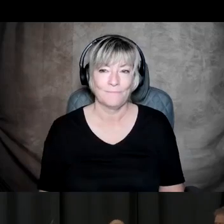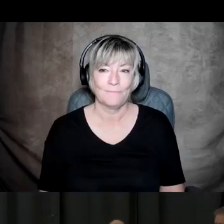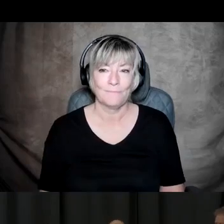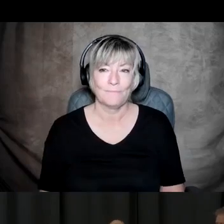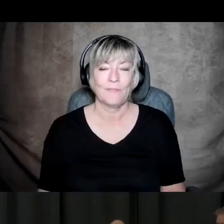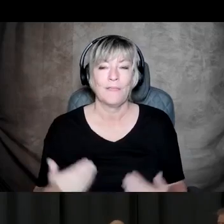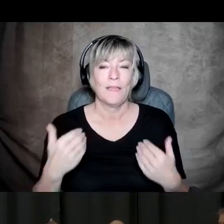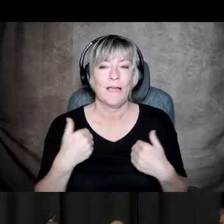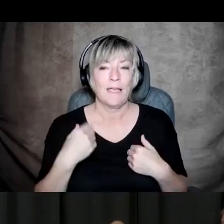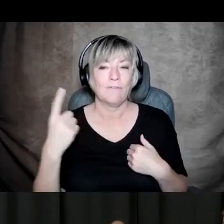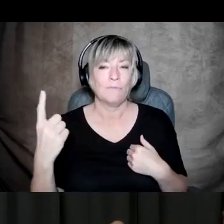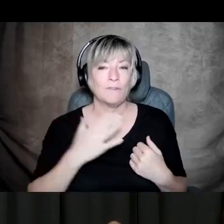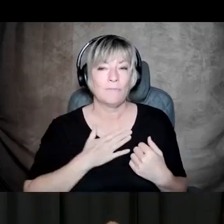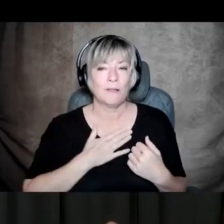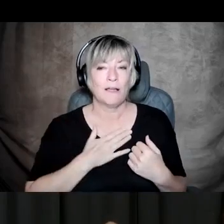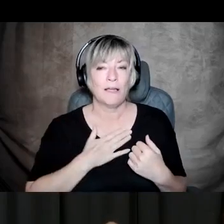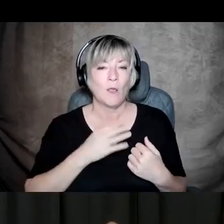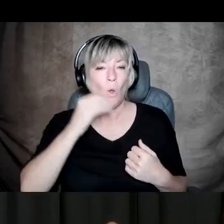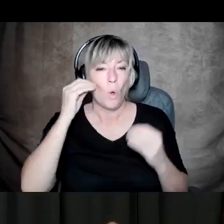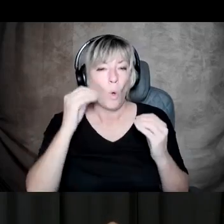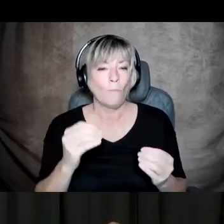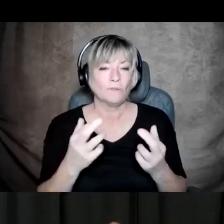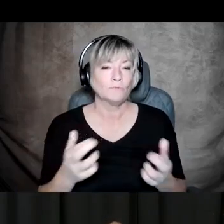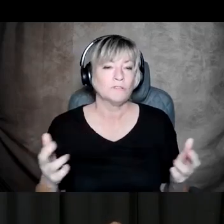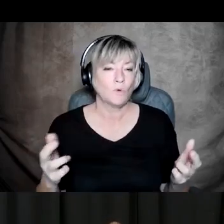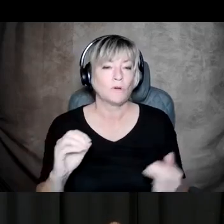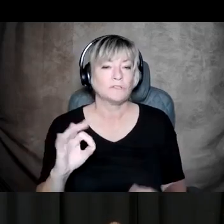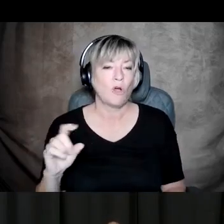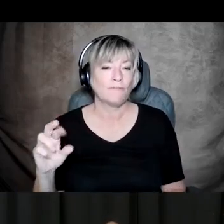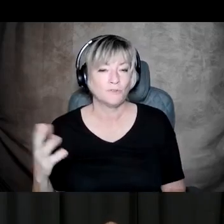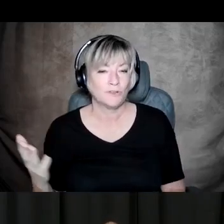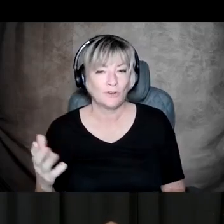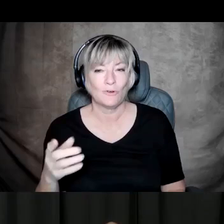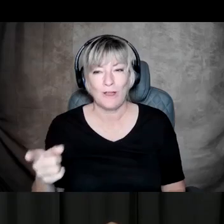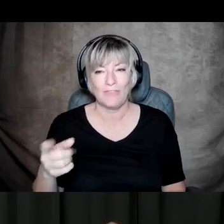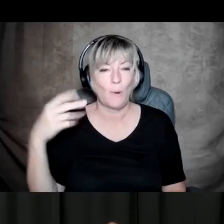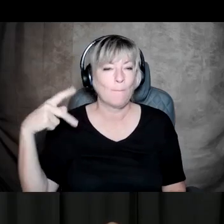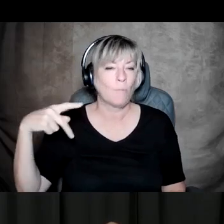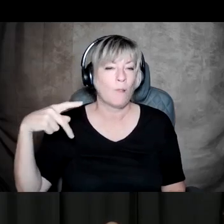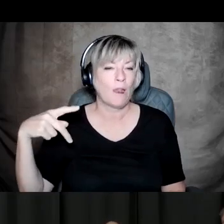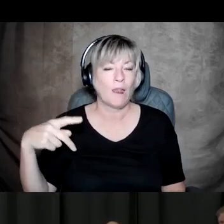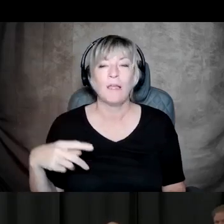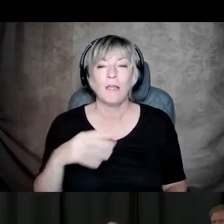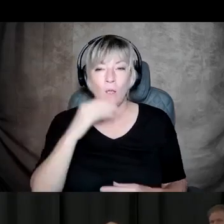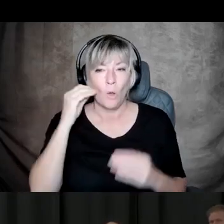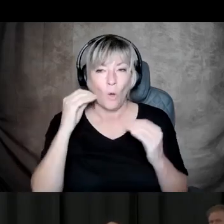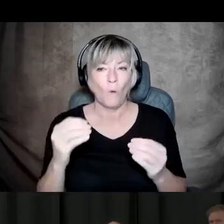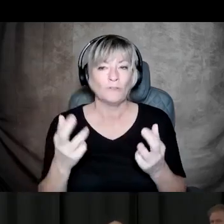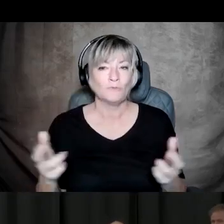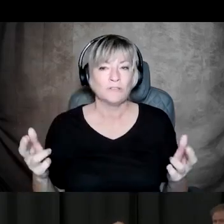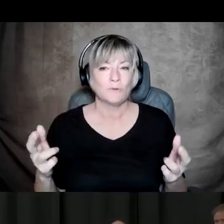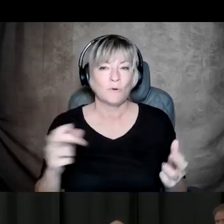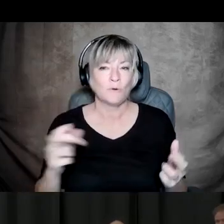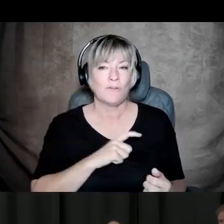I have one of my homeless resource officers here. She's right there in the purple. Homeless resource officer,